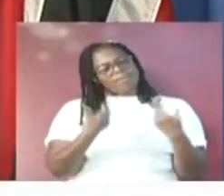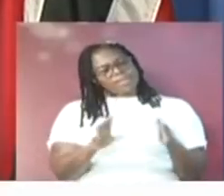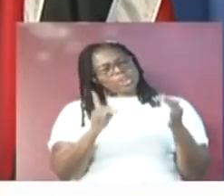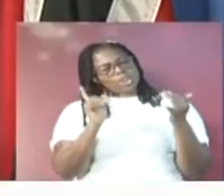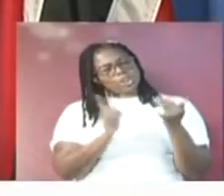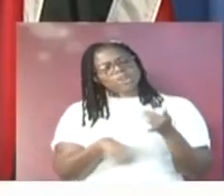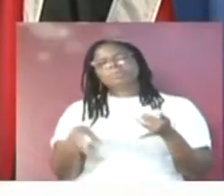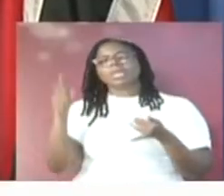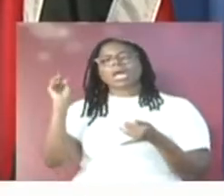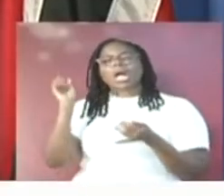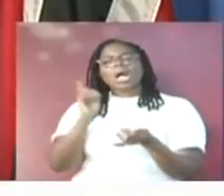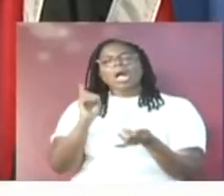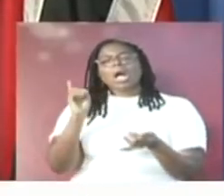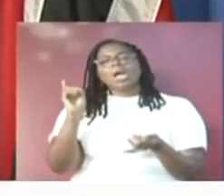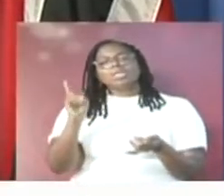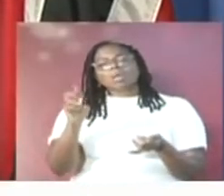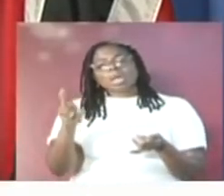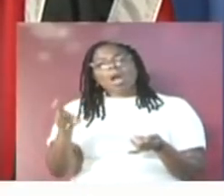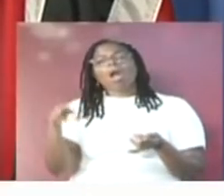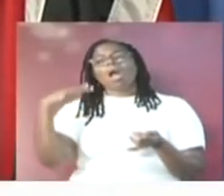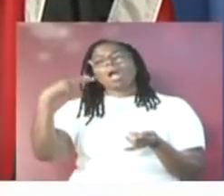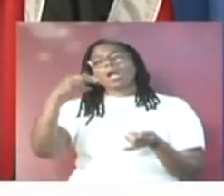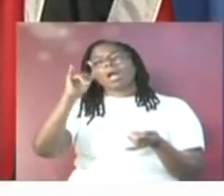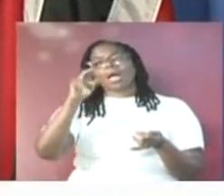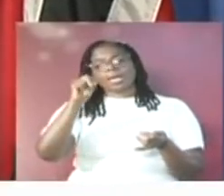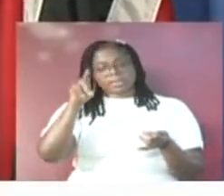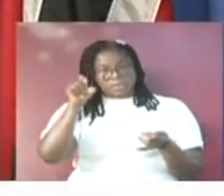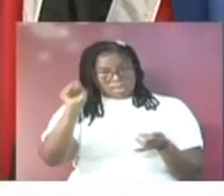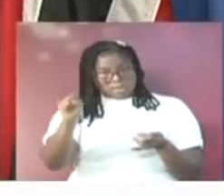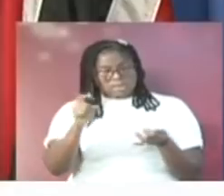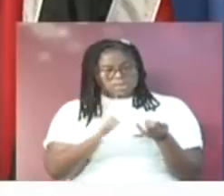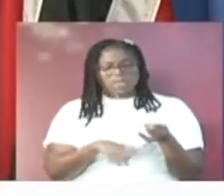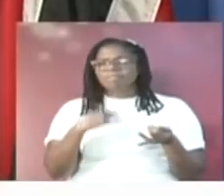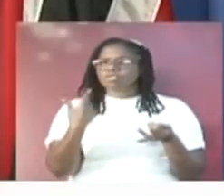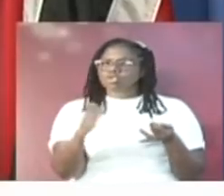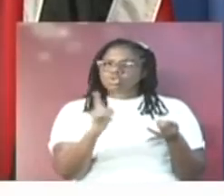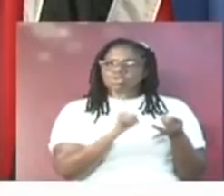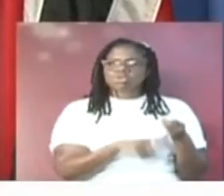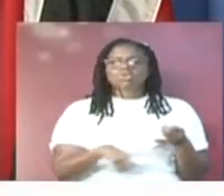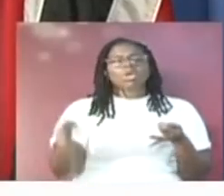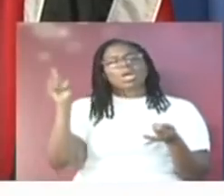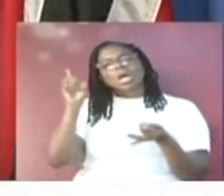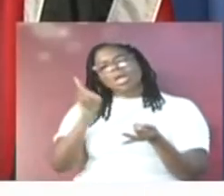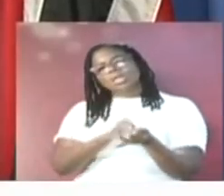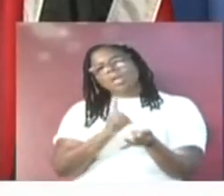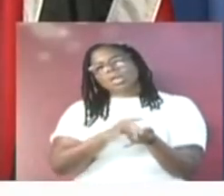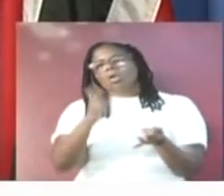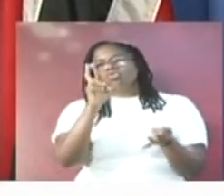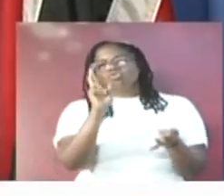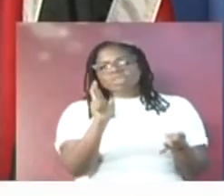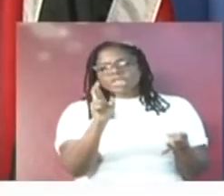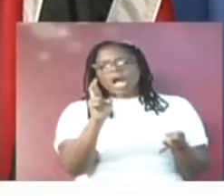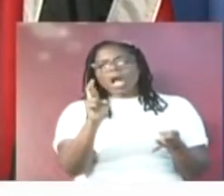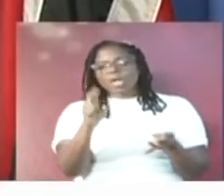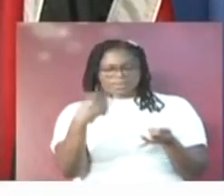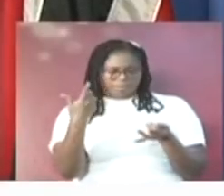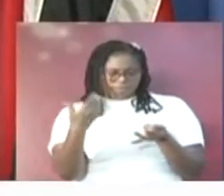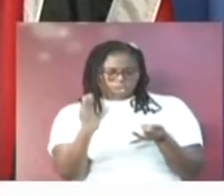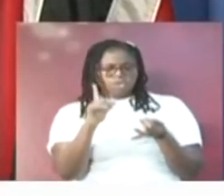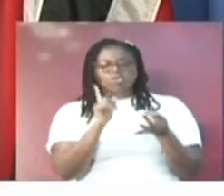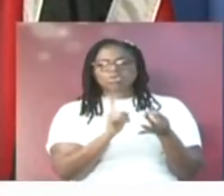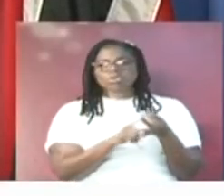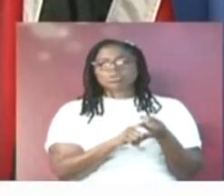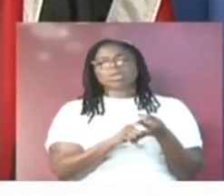all week, and today more from Dr. Richards, that our